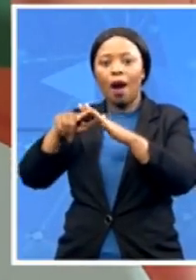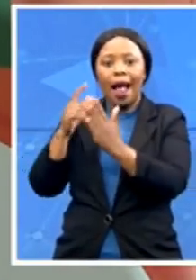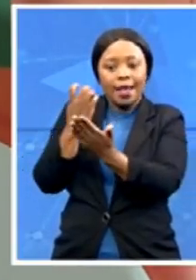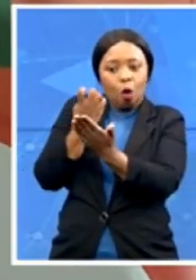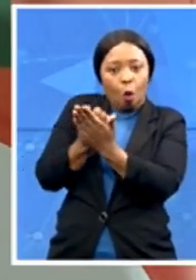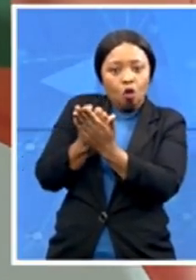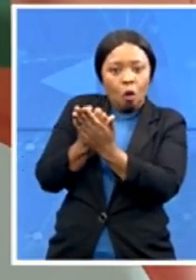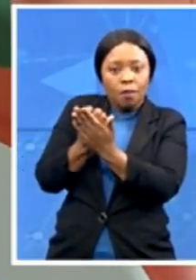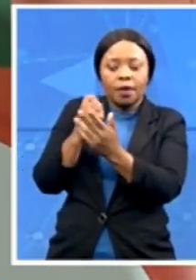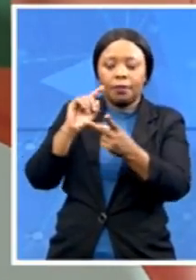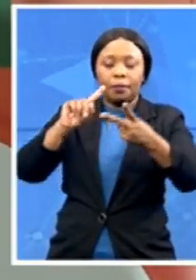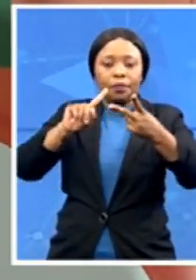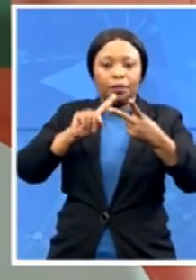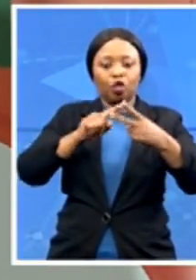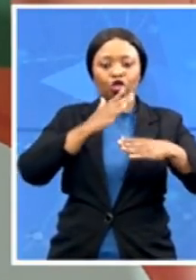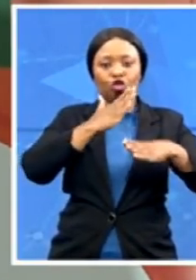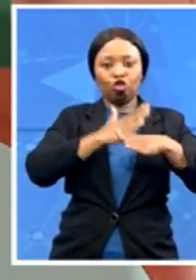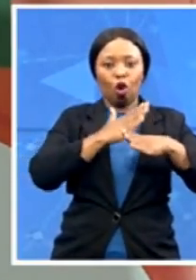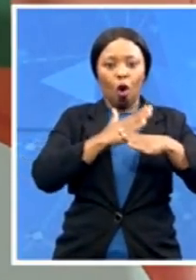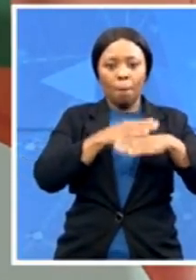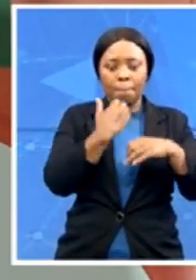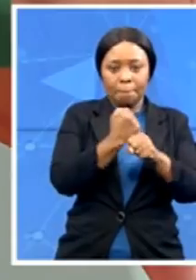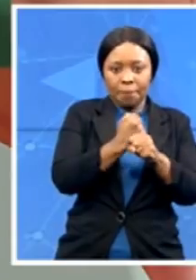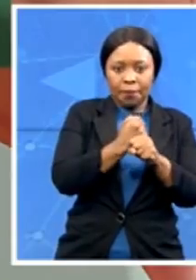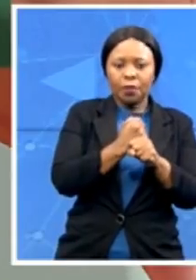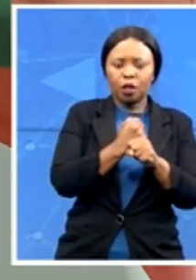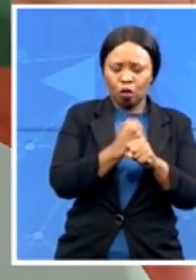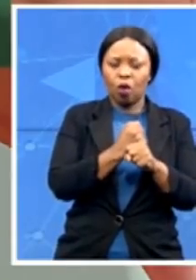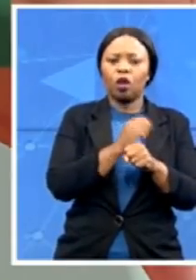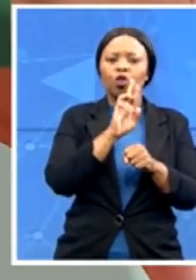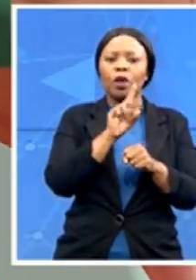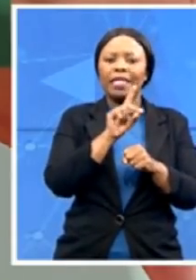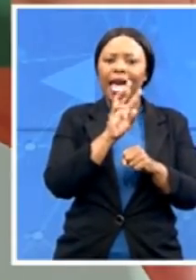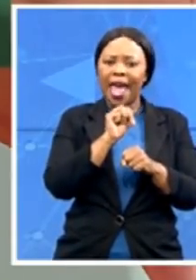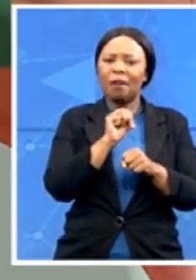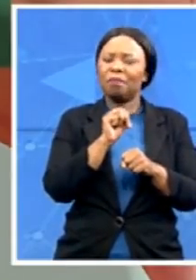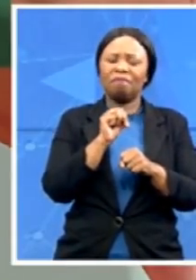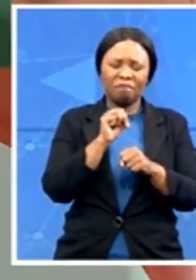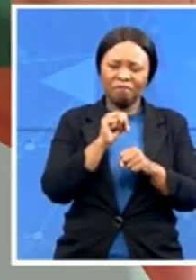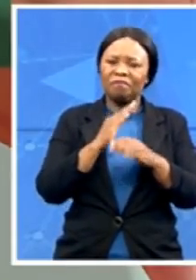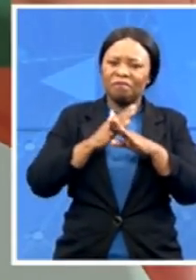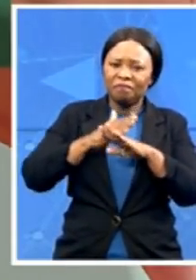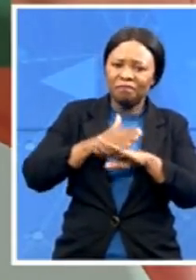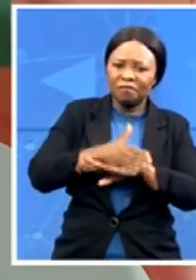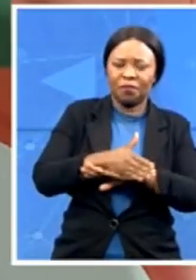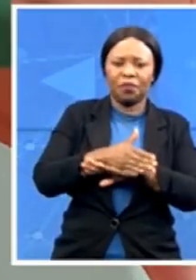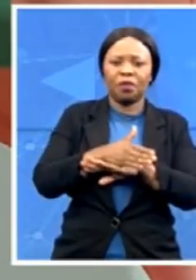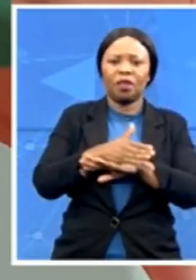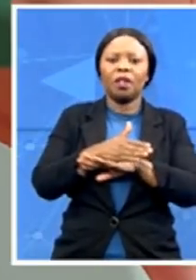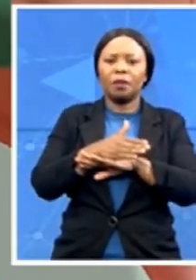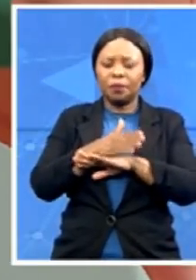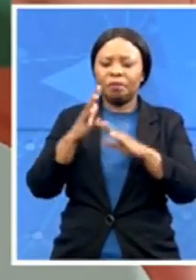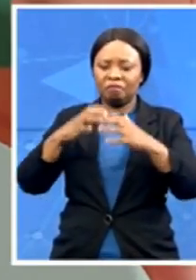The UDM has long argued that rural revitalization and stimulating smaller local